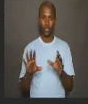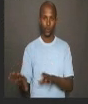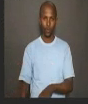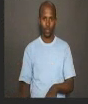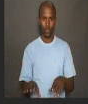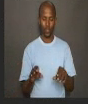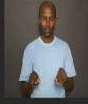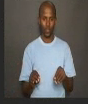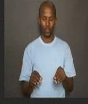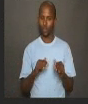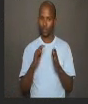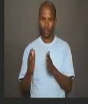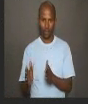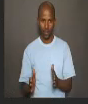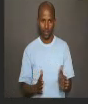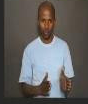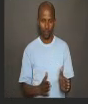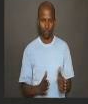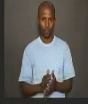Students, let's get ready.